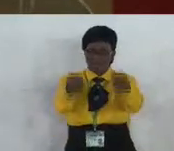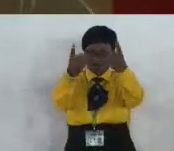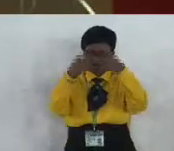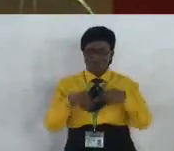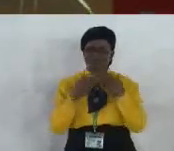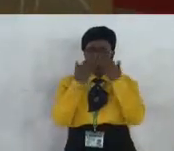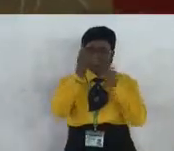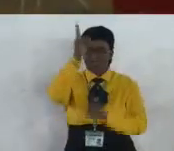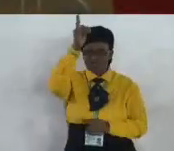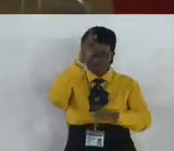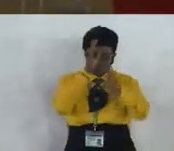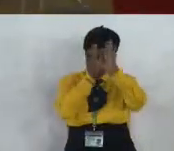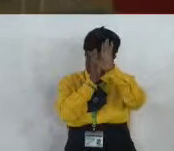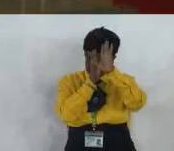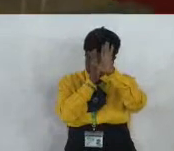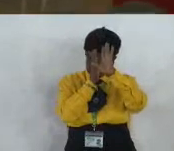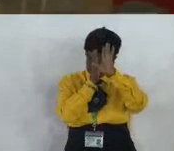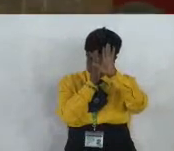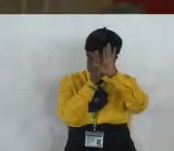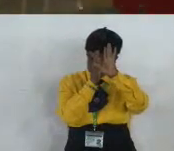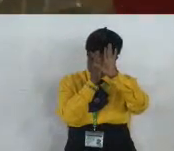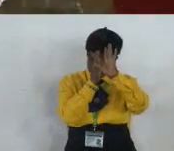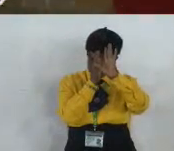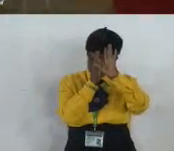Thank you, Father.